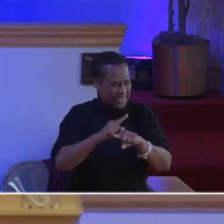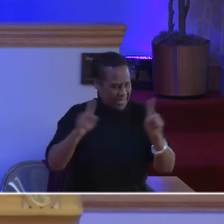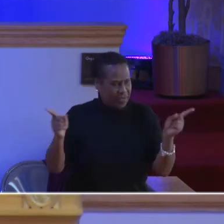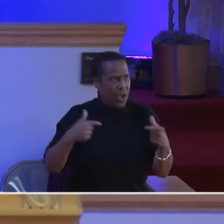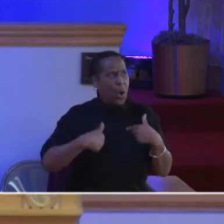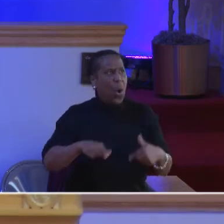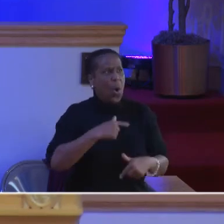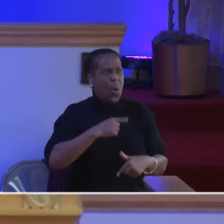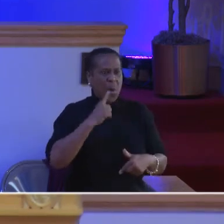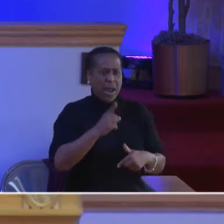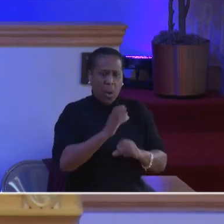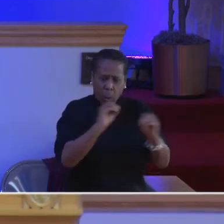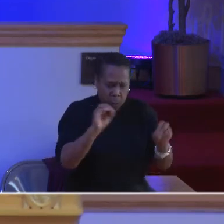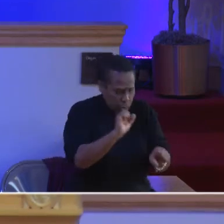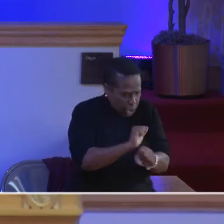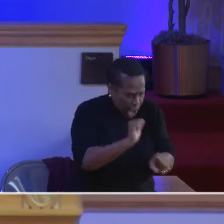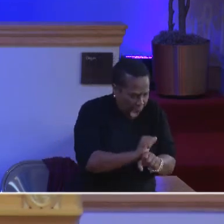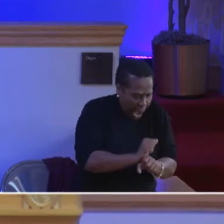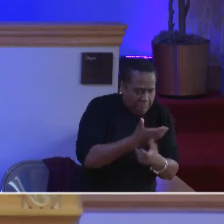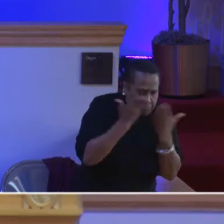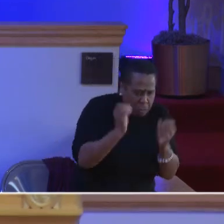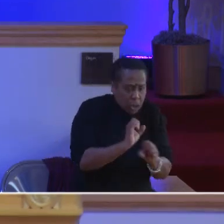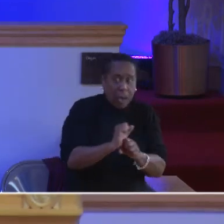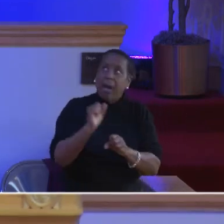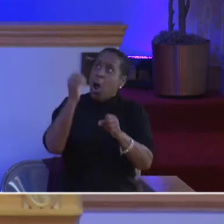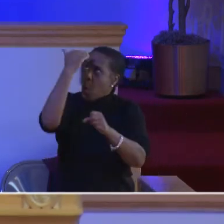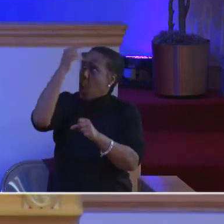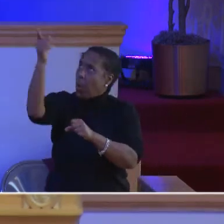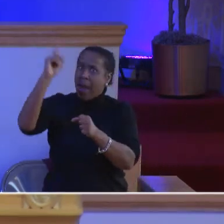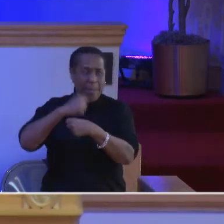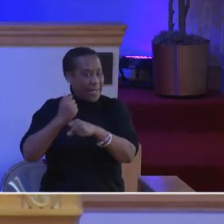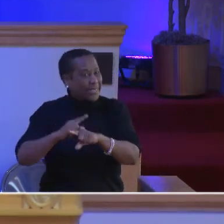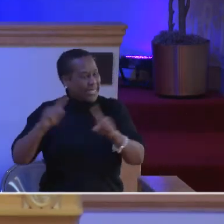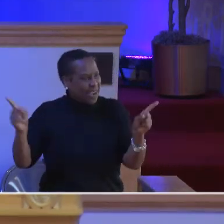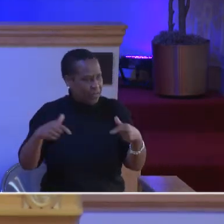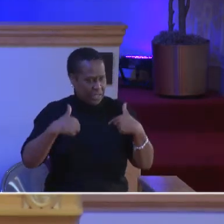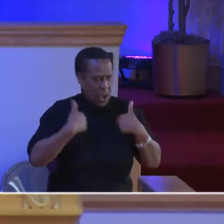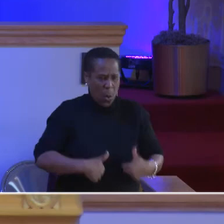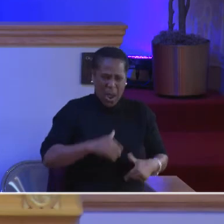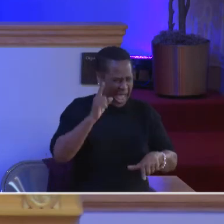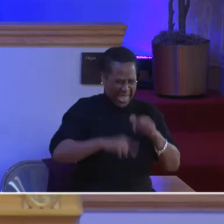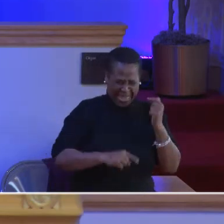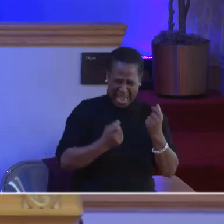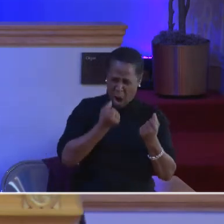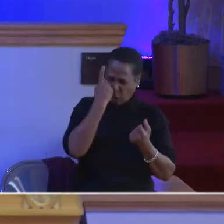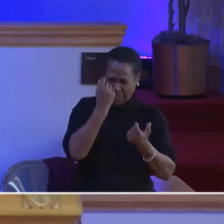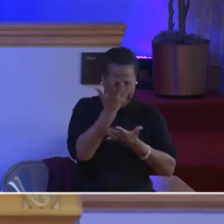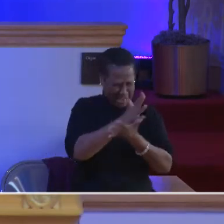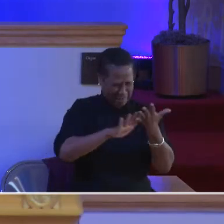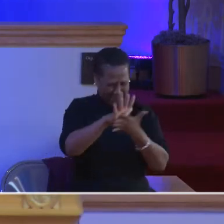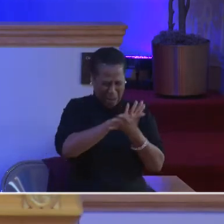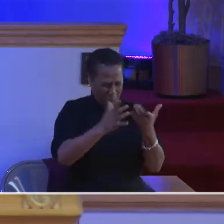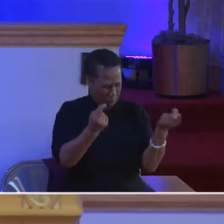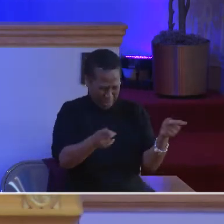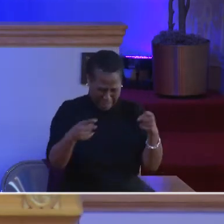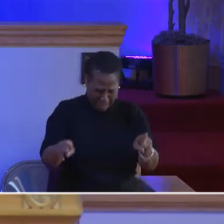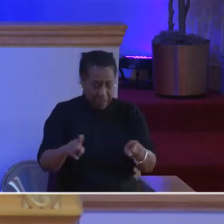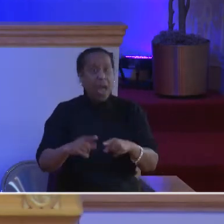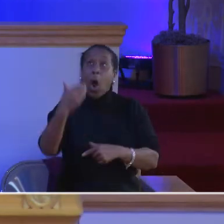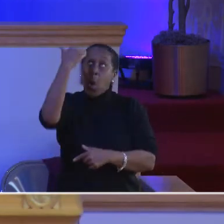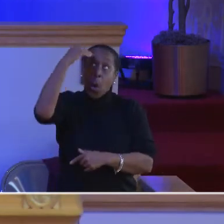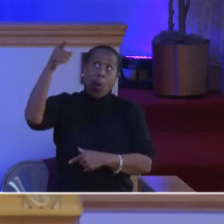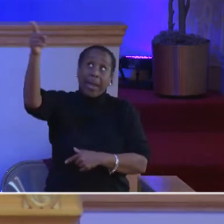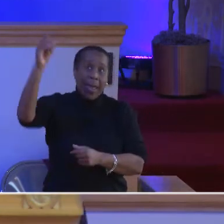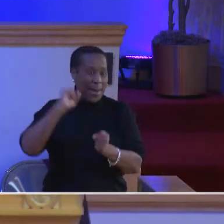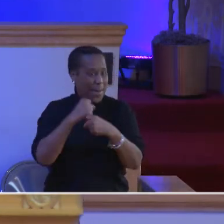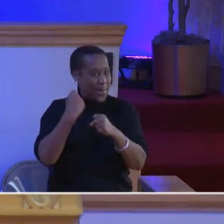I'm unemployed, just knowing him makes a difference. When I can't see my way through, just knowing him